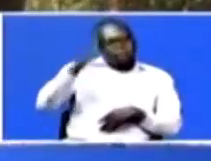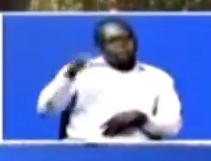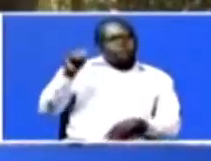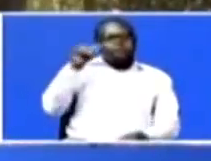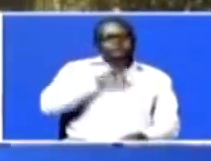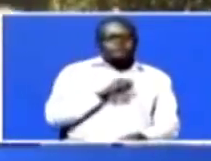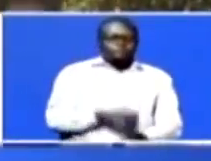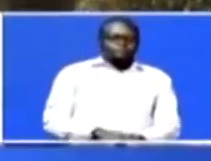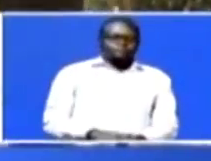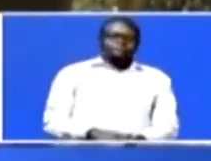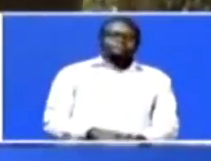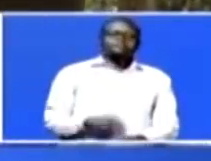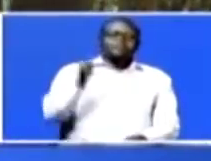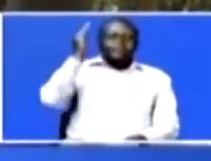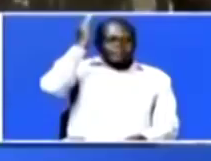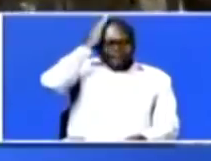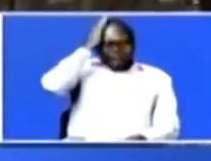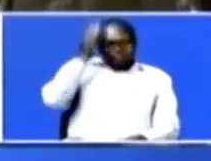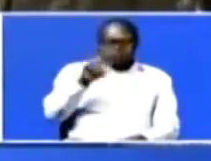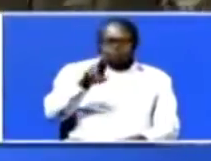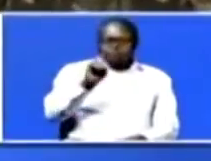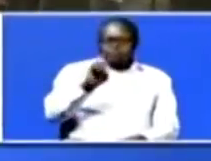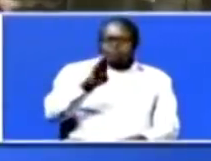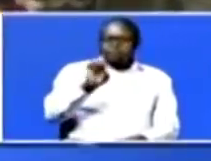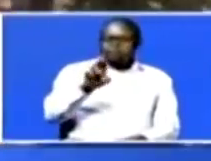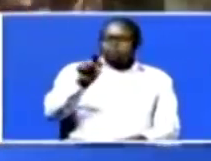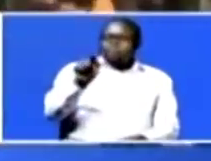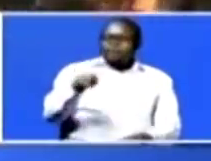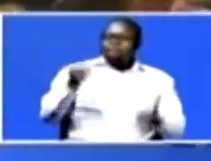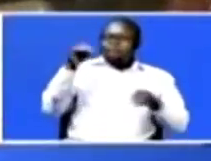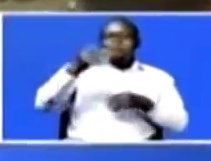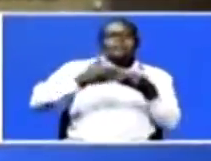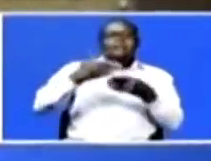recovered. The head of Robert Chepkwony was found near